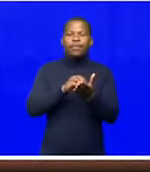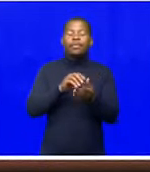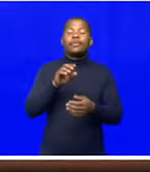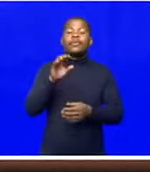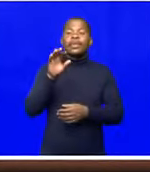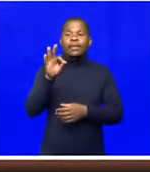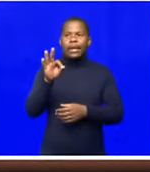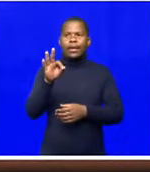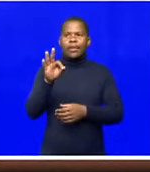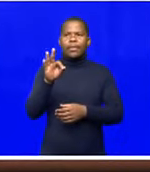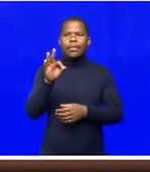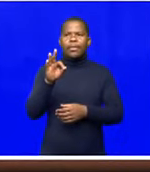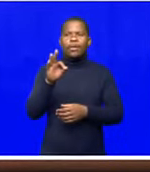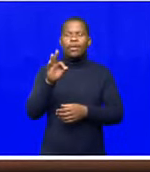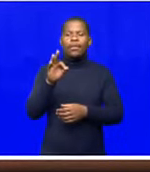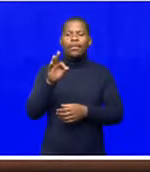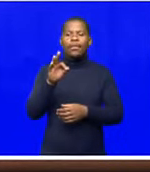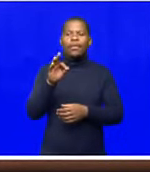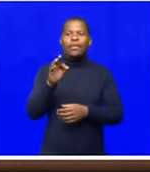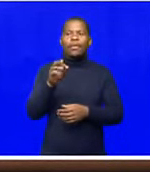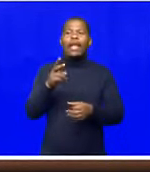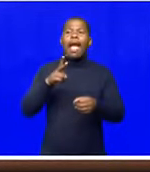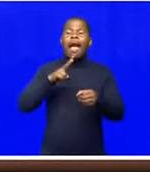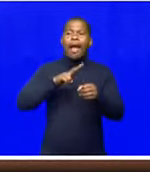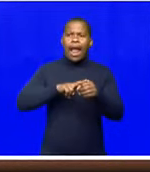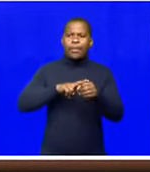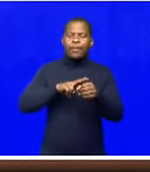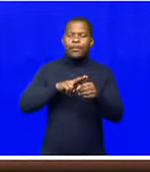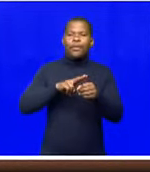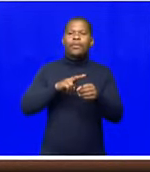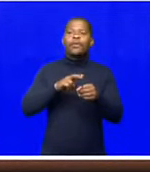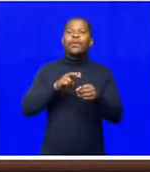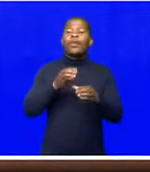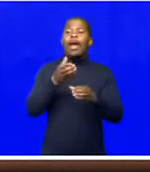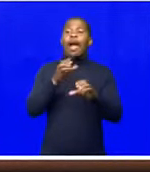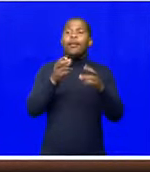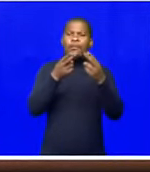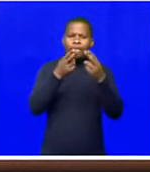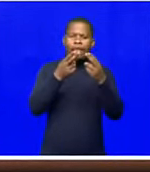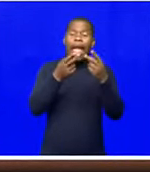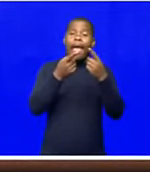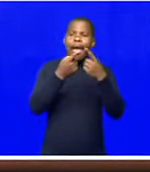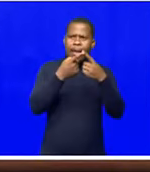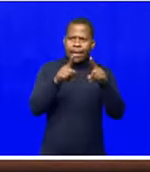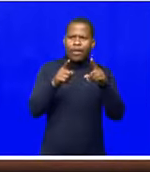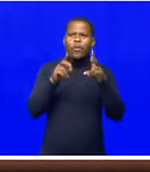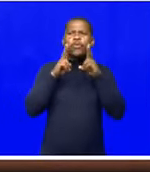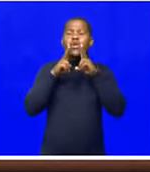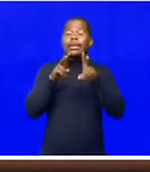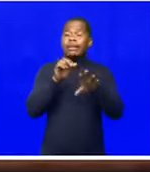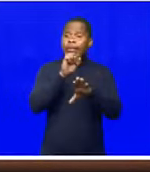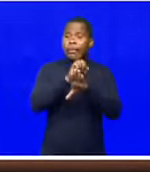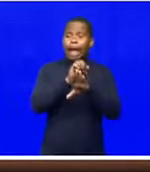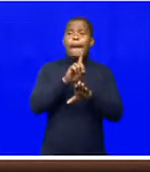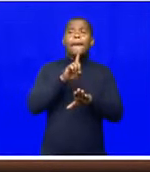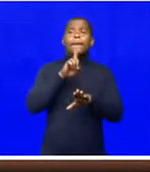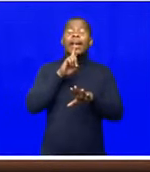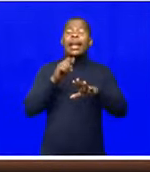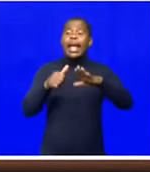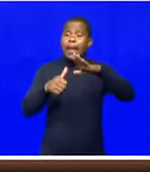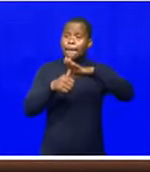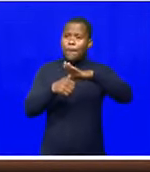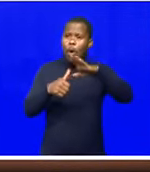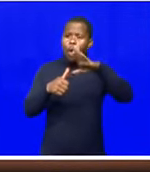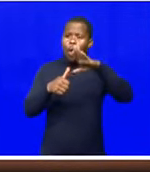And three, I am a skateboarder. Because with all three, I have been able to do things that I would not have seen possible at my